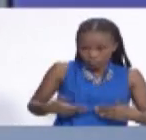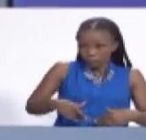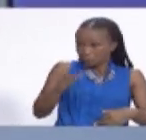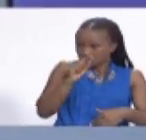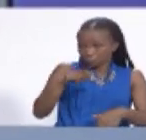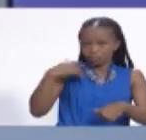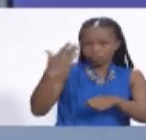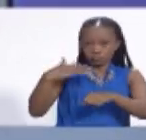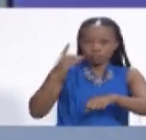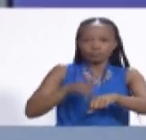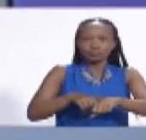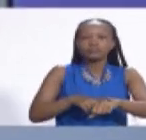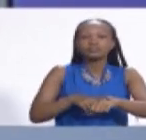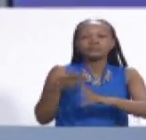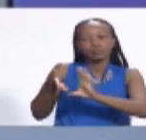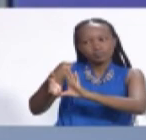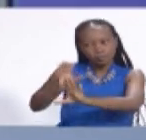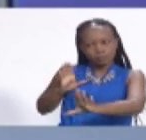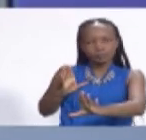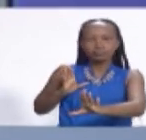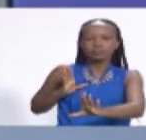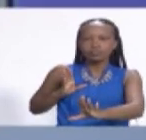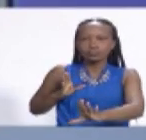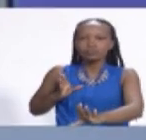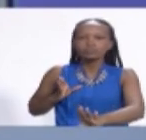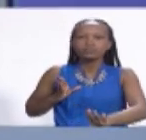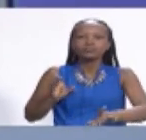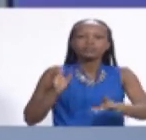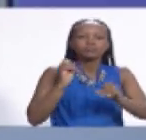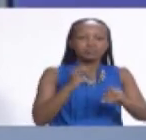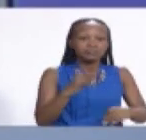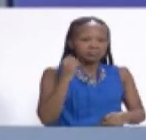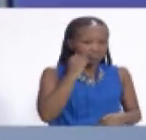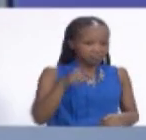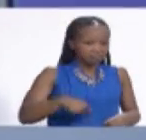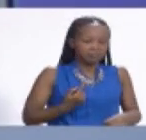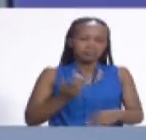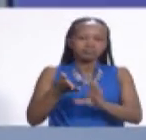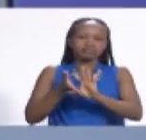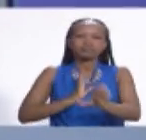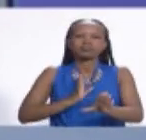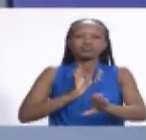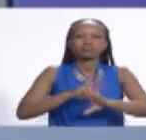symptoms, remember to self-isolate. Good night, God bless, enjoy your weekend.